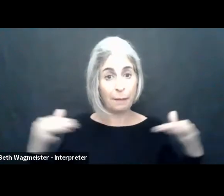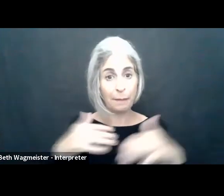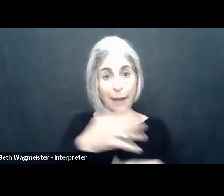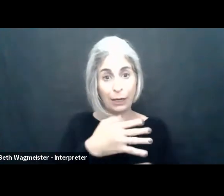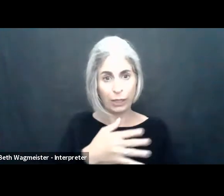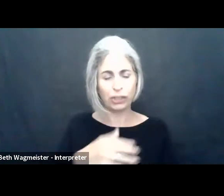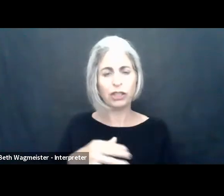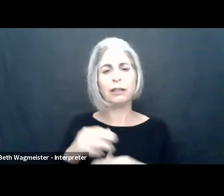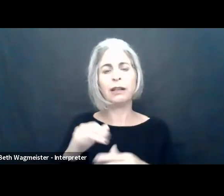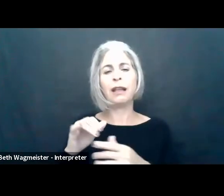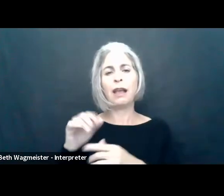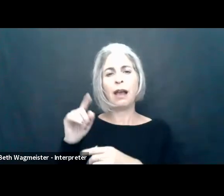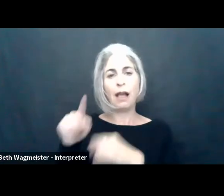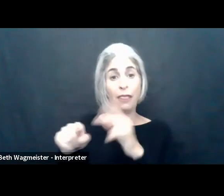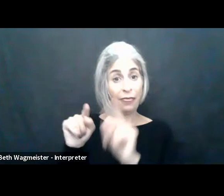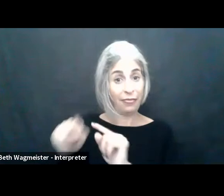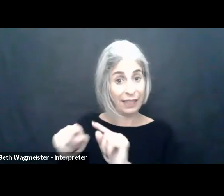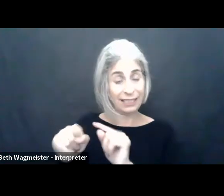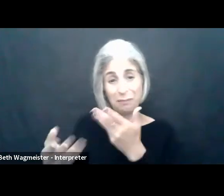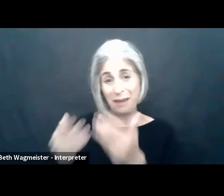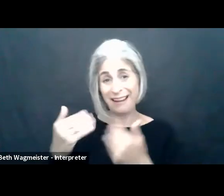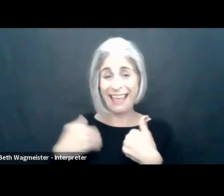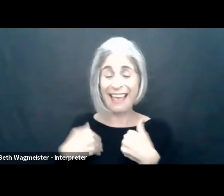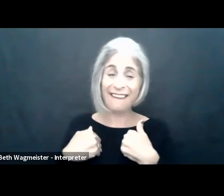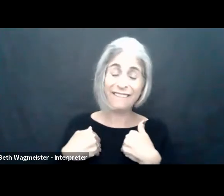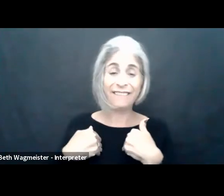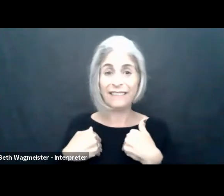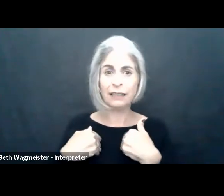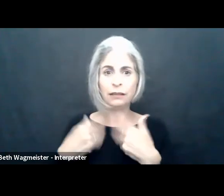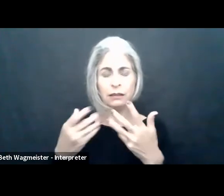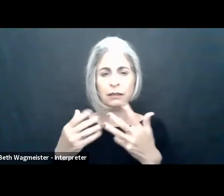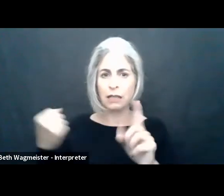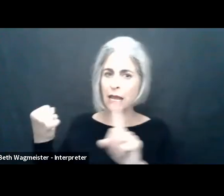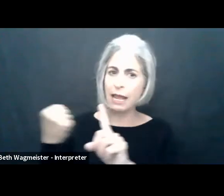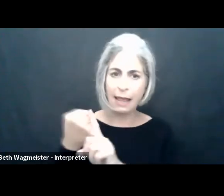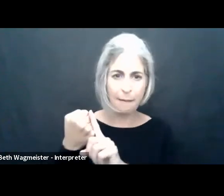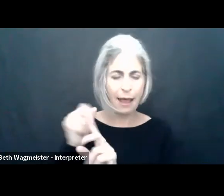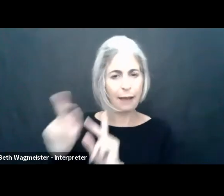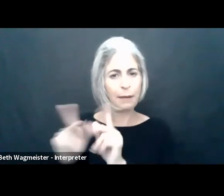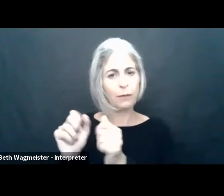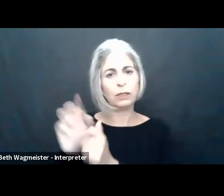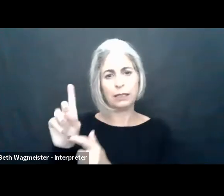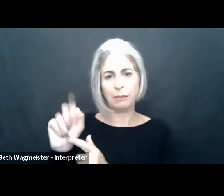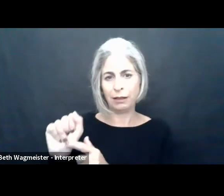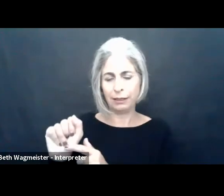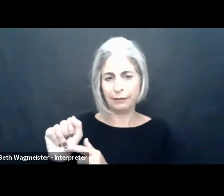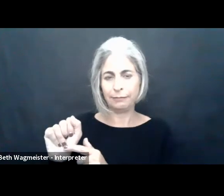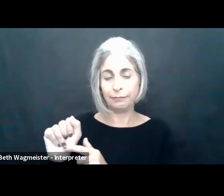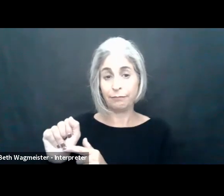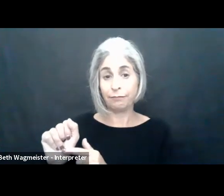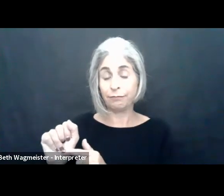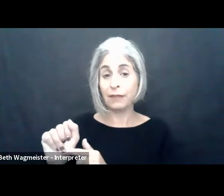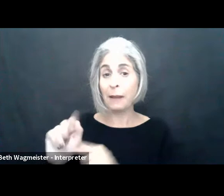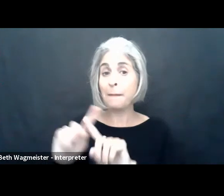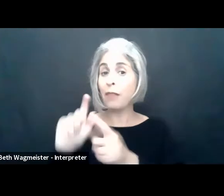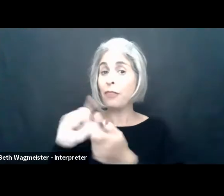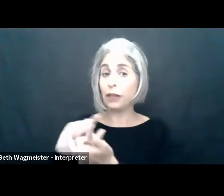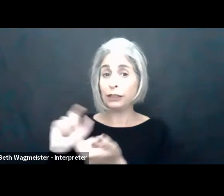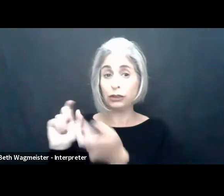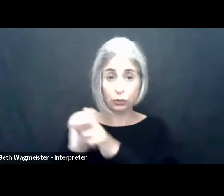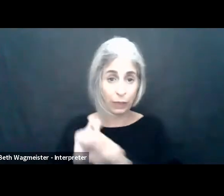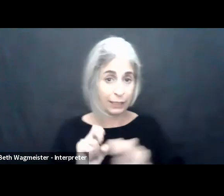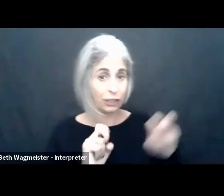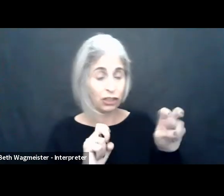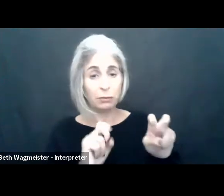virtual commerce. This shift may have a significant impact on people with disabilities. While this transition has been